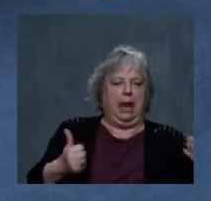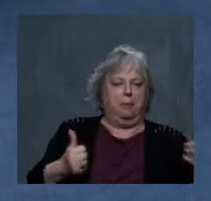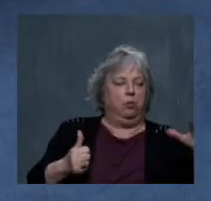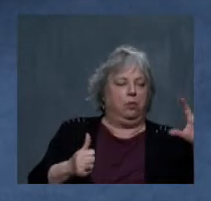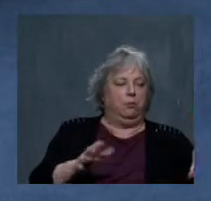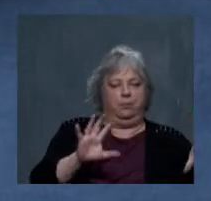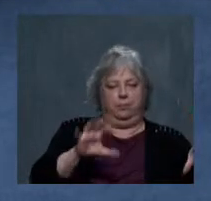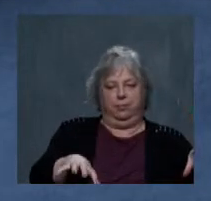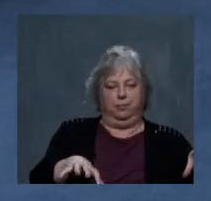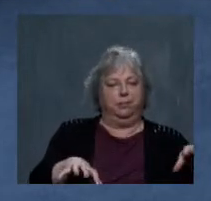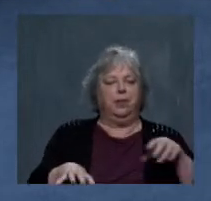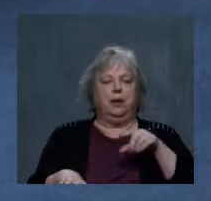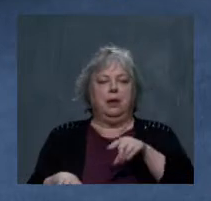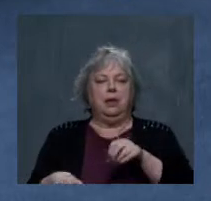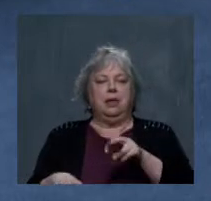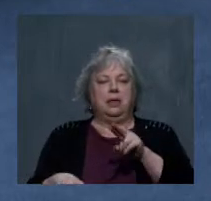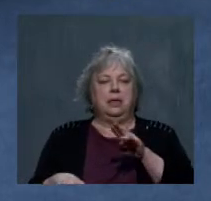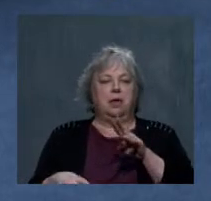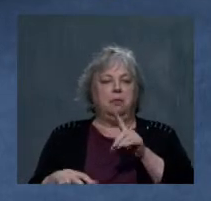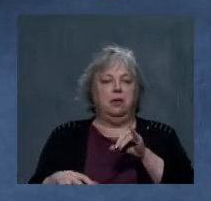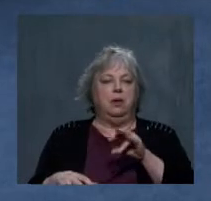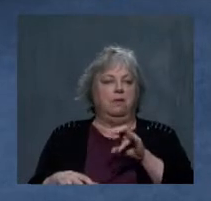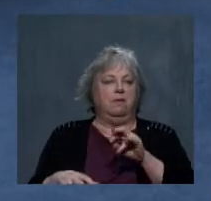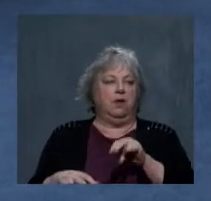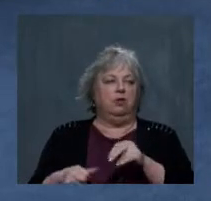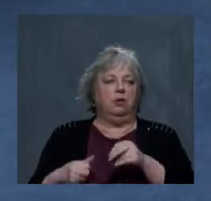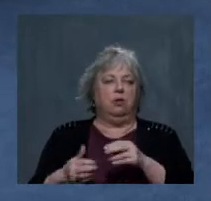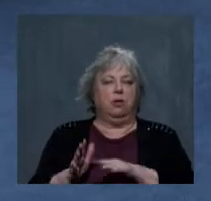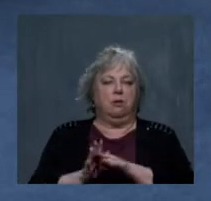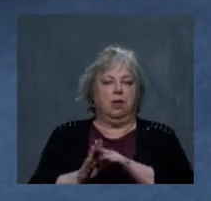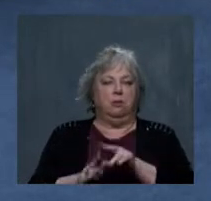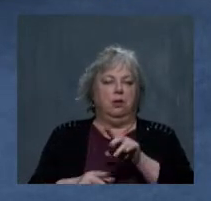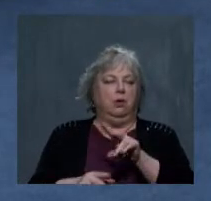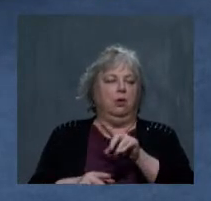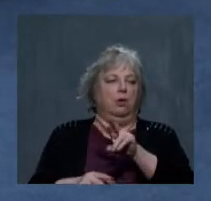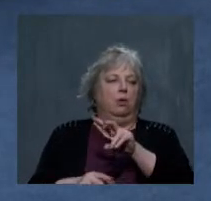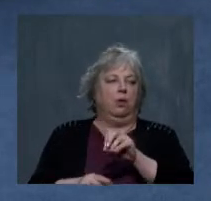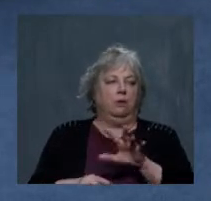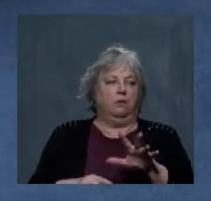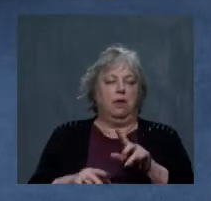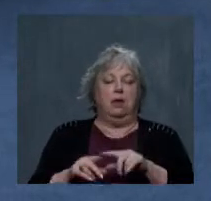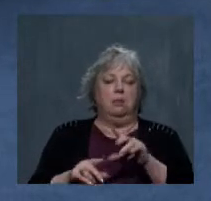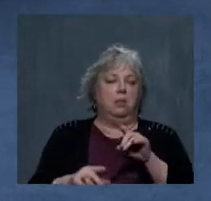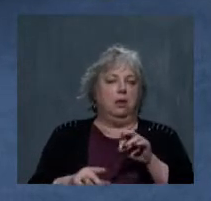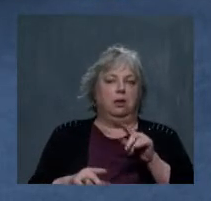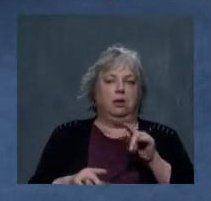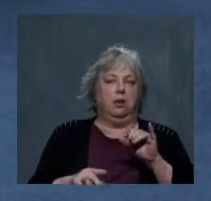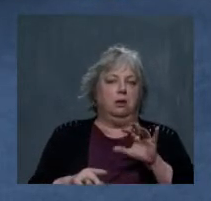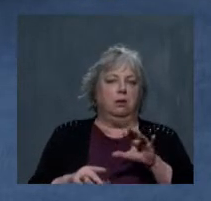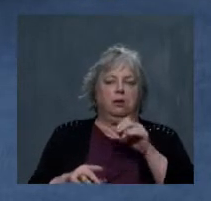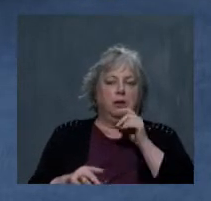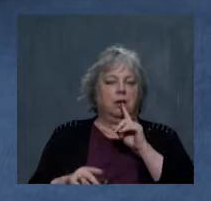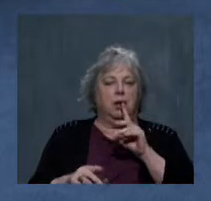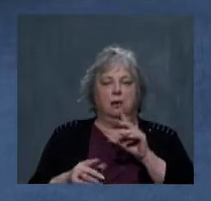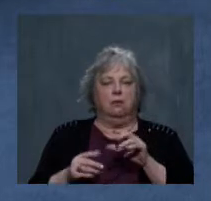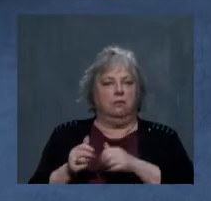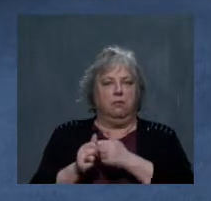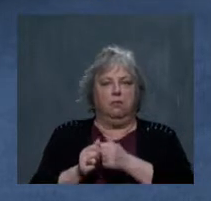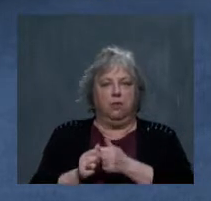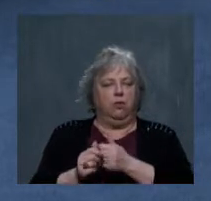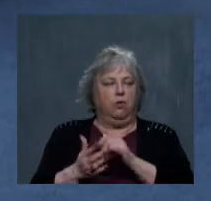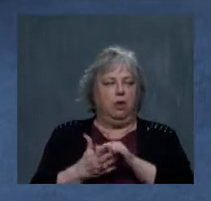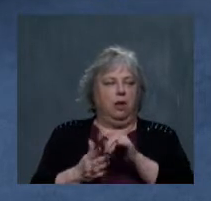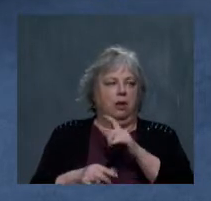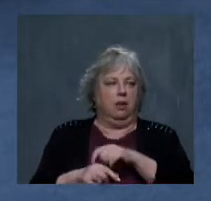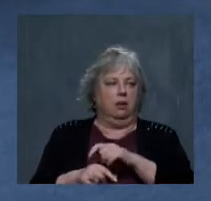Again, this subdivision was originally prepared in 2005. Deltic did not pursue it at that point in time. They did construct some of the improvements